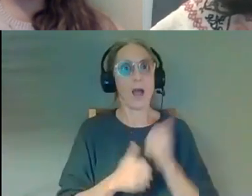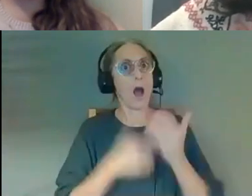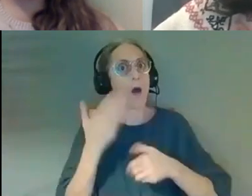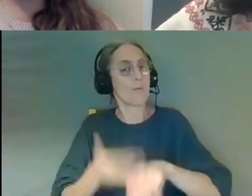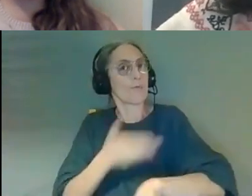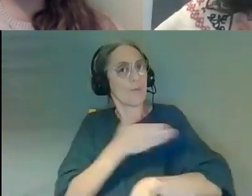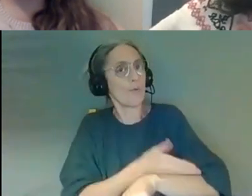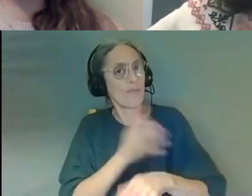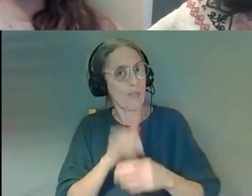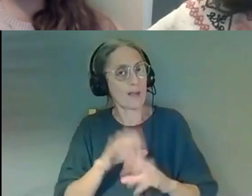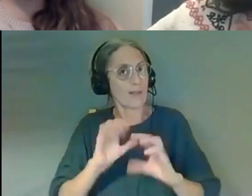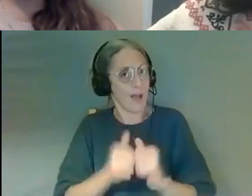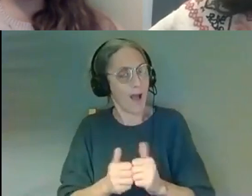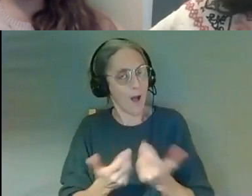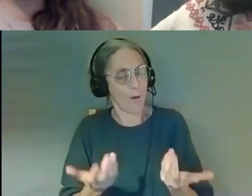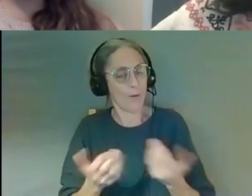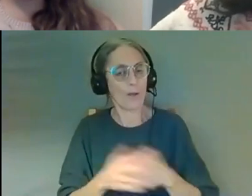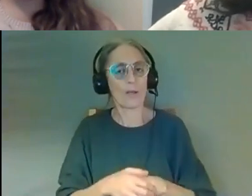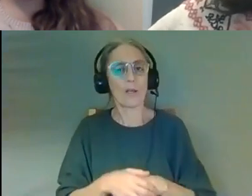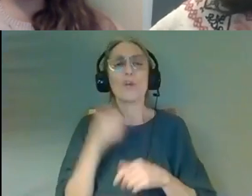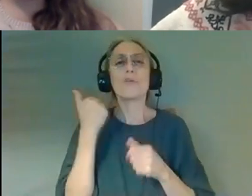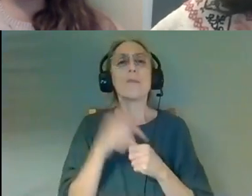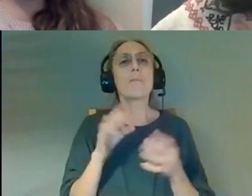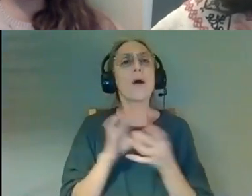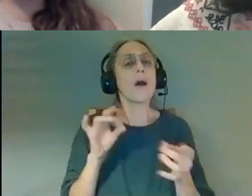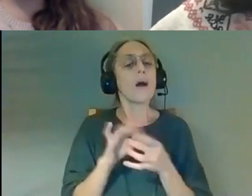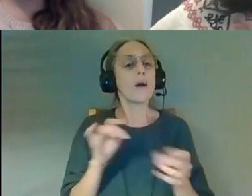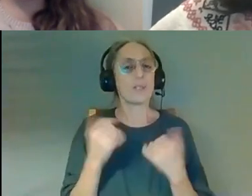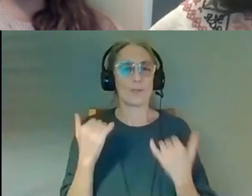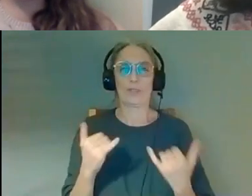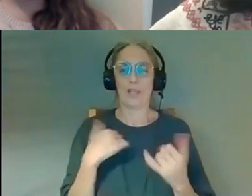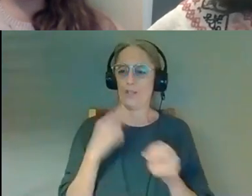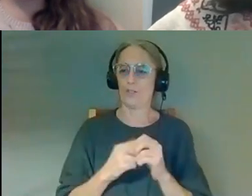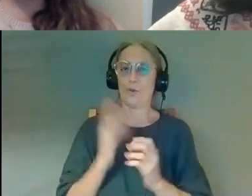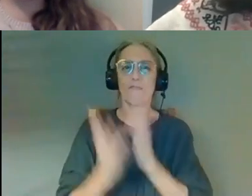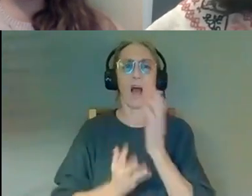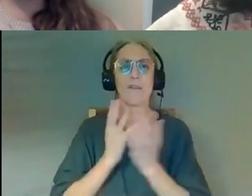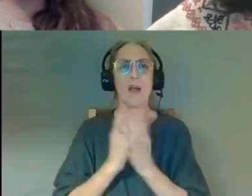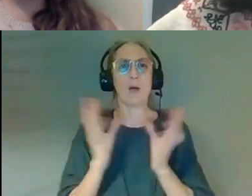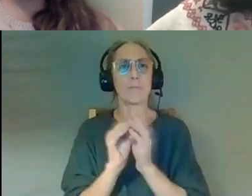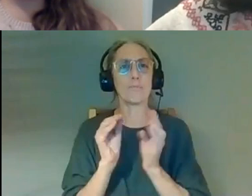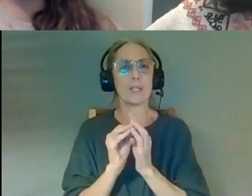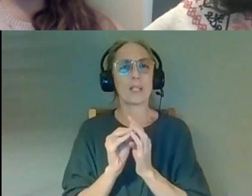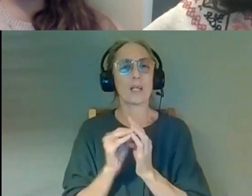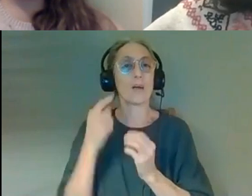earlier, I mentioned that I was on a 5-hour hearing with Mercy Hospital.